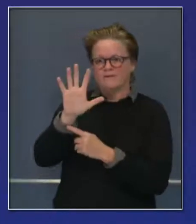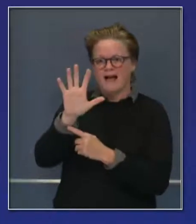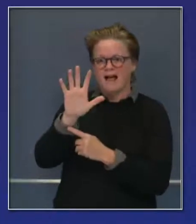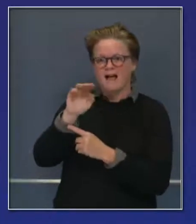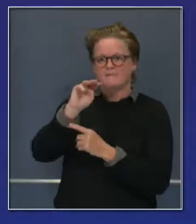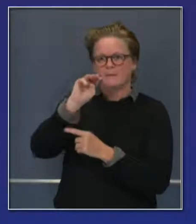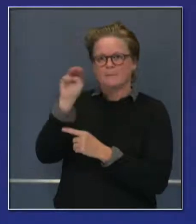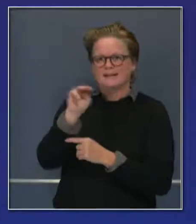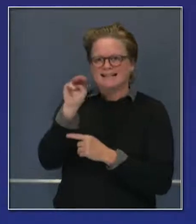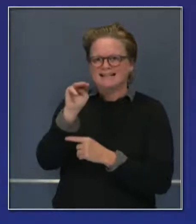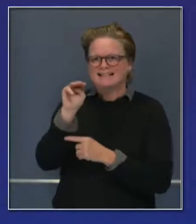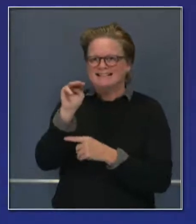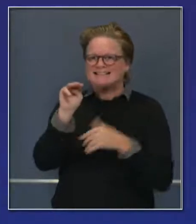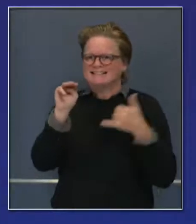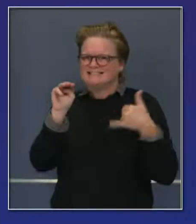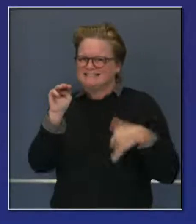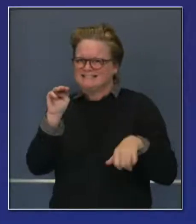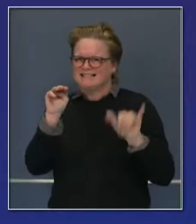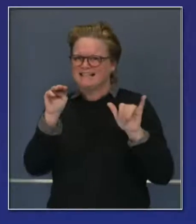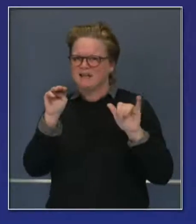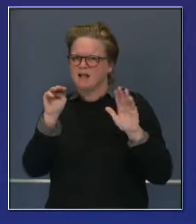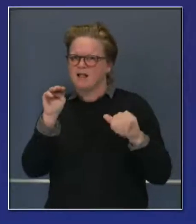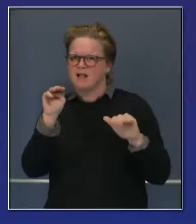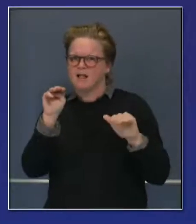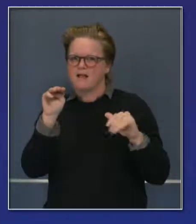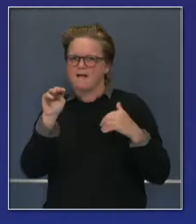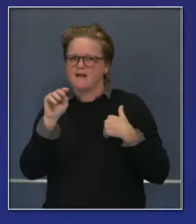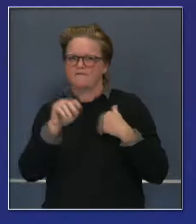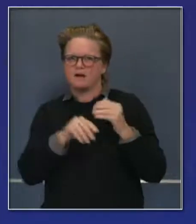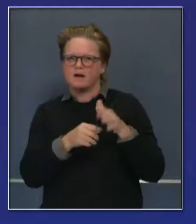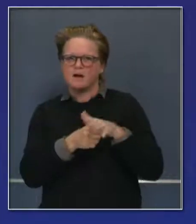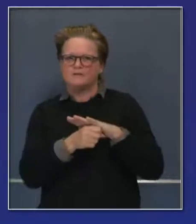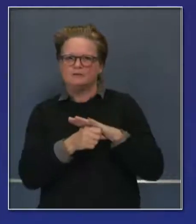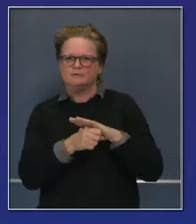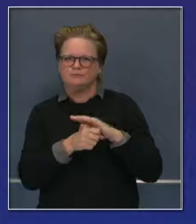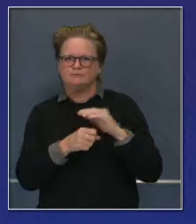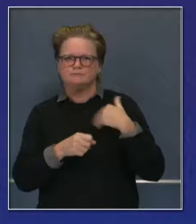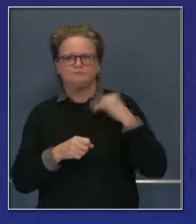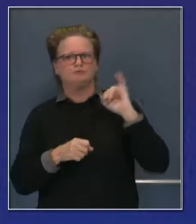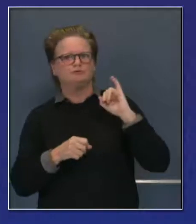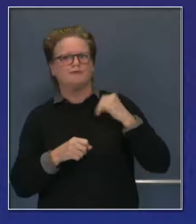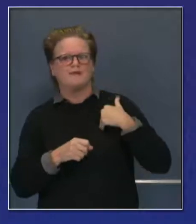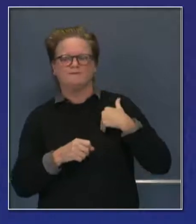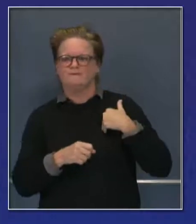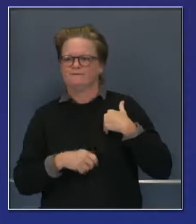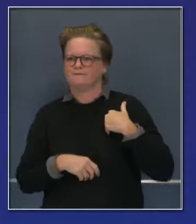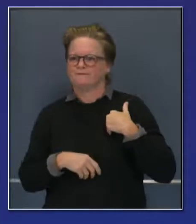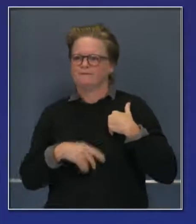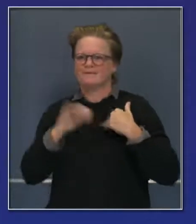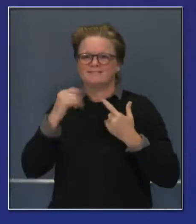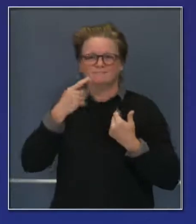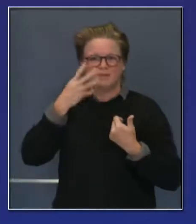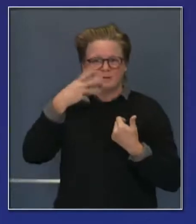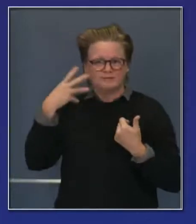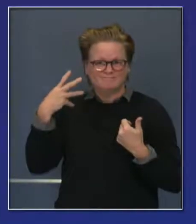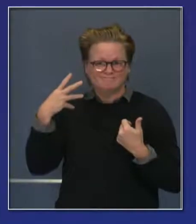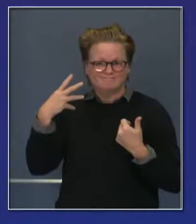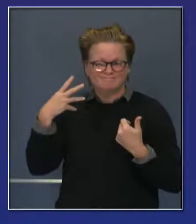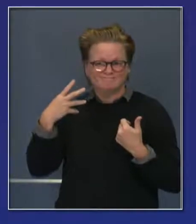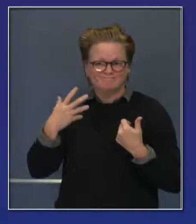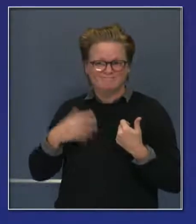individuals not eligible for financial support, generally. Our state, though, has said every person in California should have